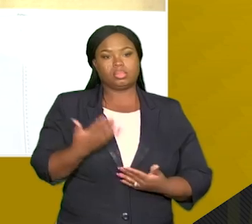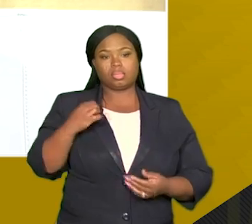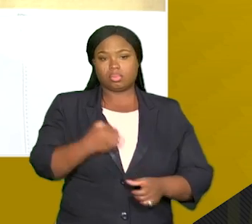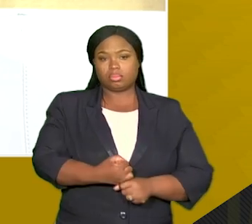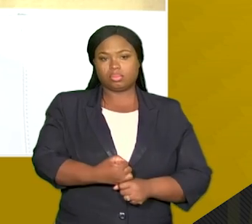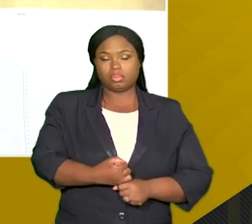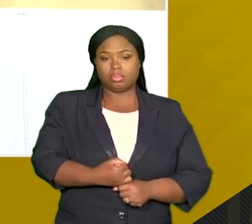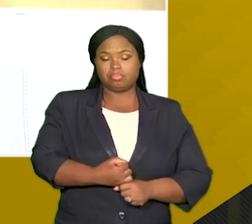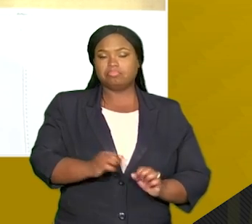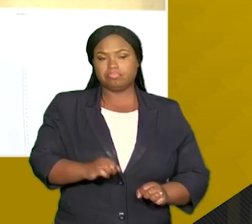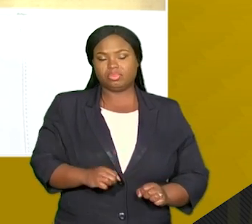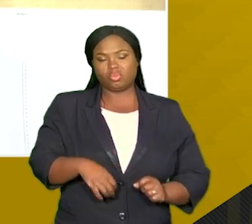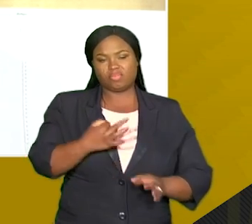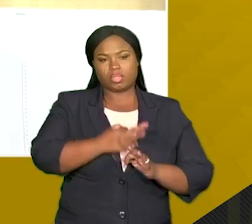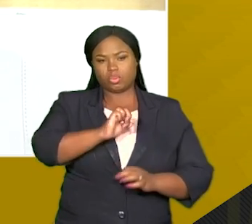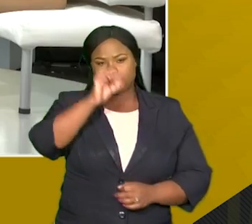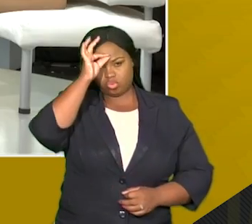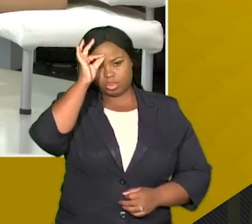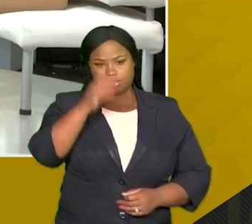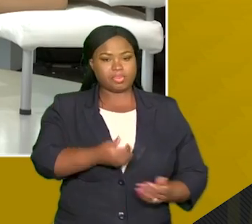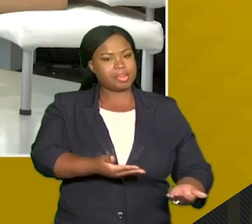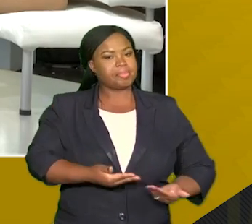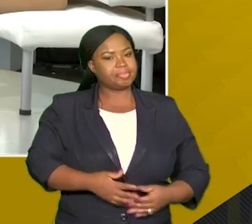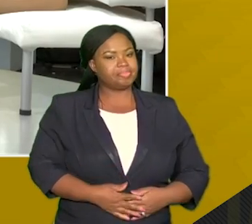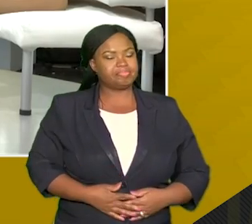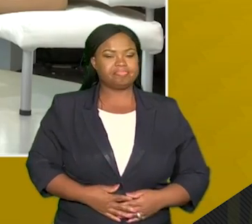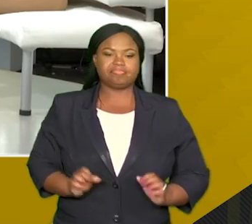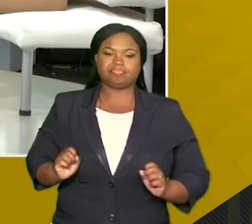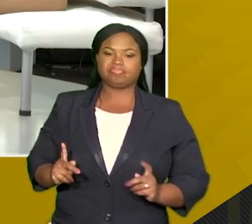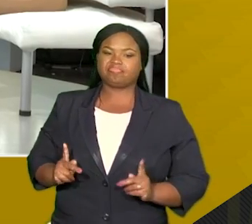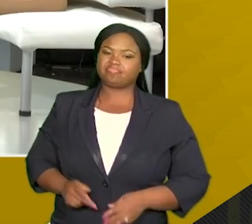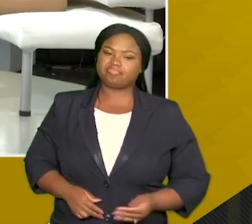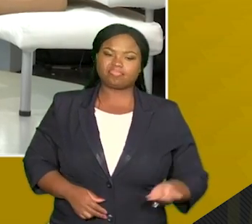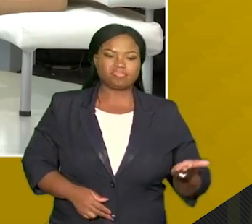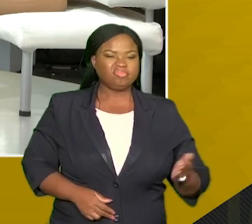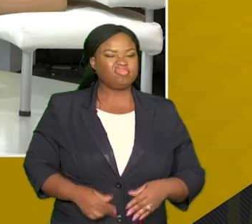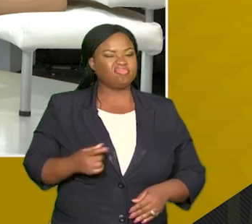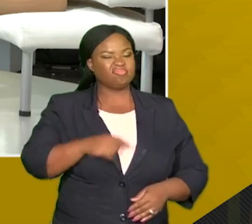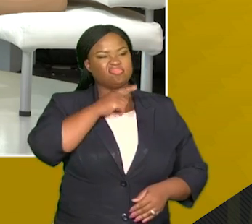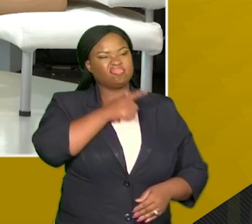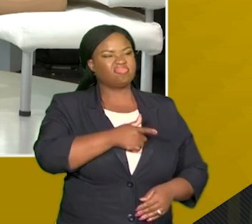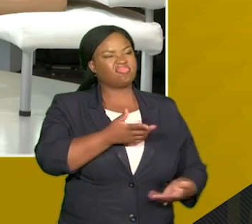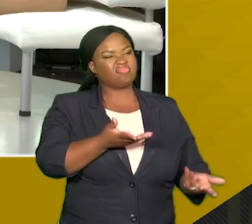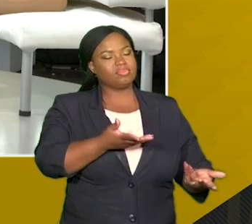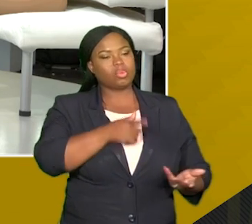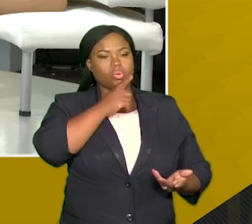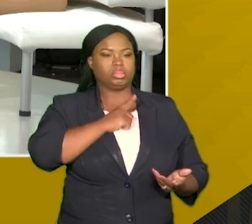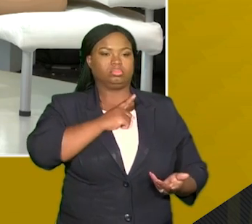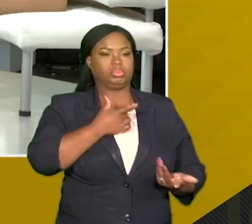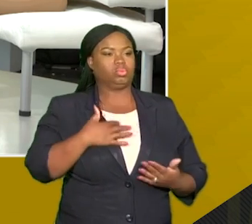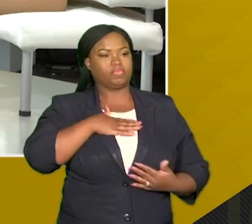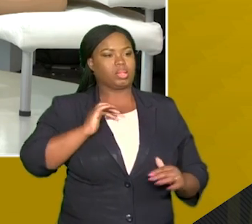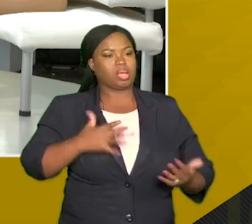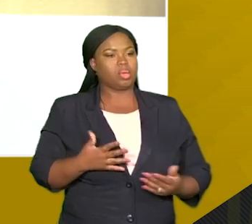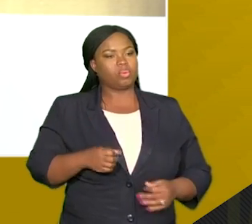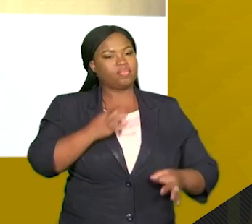it's quite very recent. Welcome to the show, ladies. Thank awesome you. Stuff. Let's start with you, Simpiwe. Re bolela ka taba ya gore how does it feel to be the